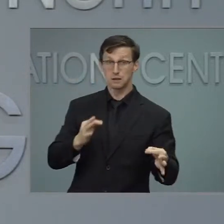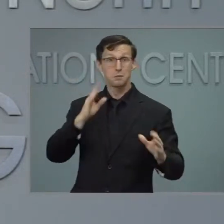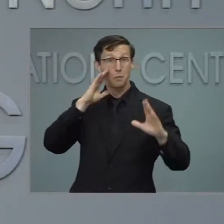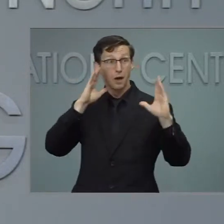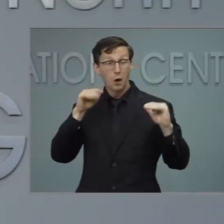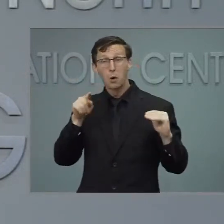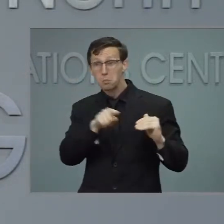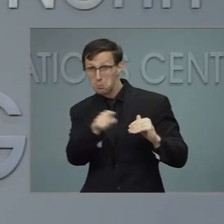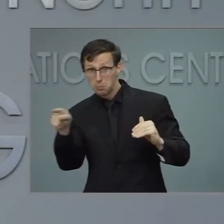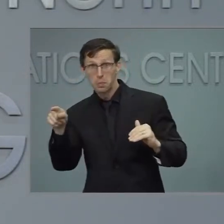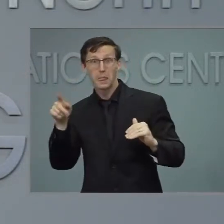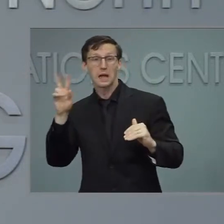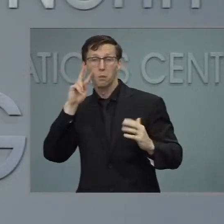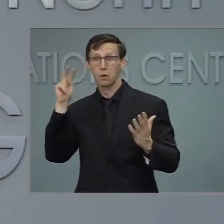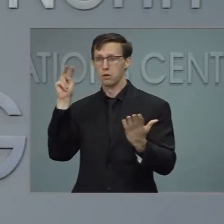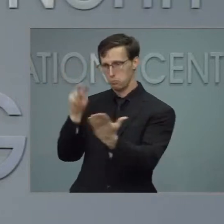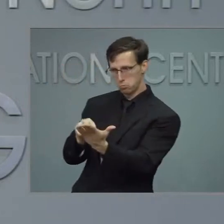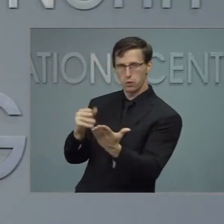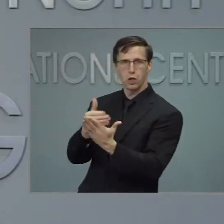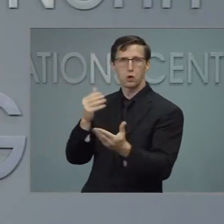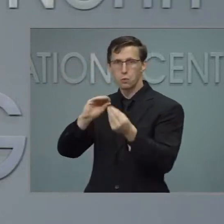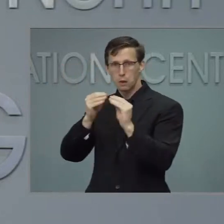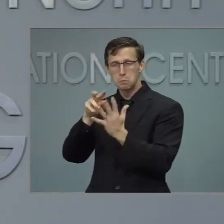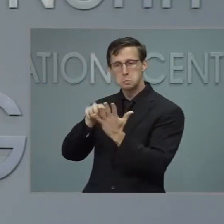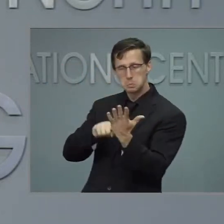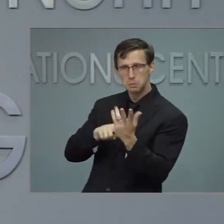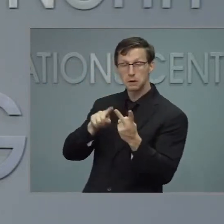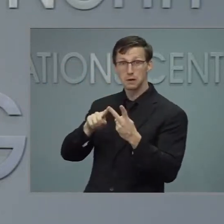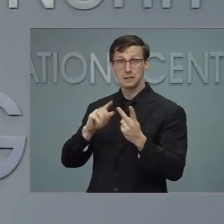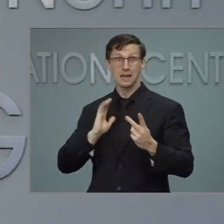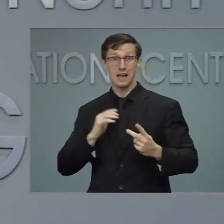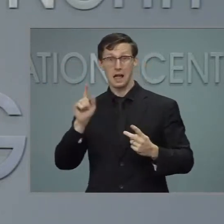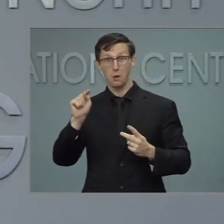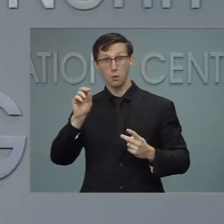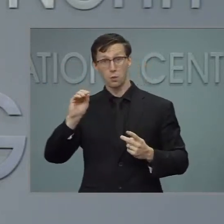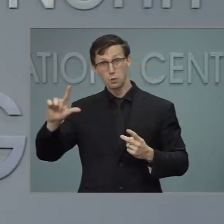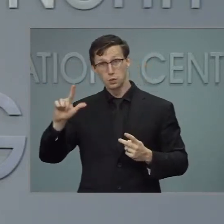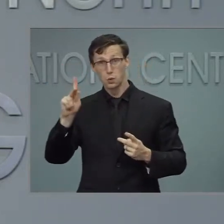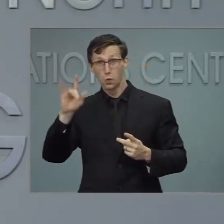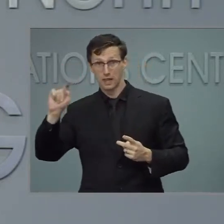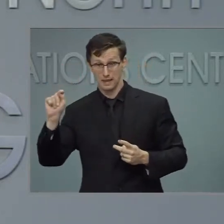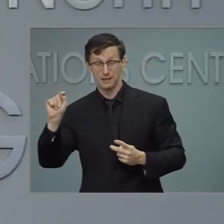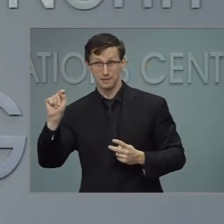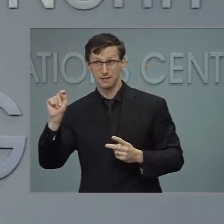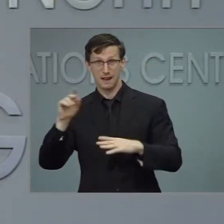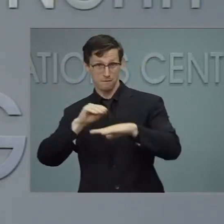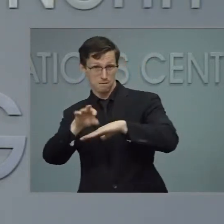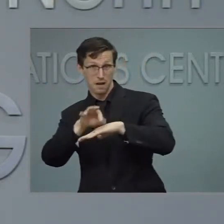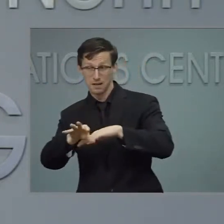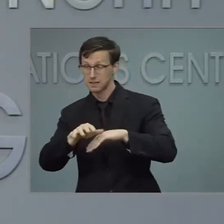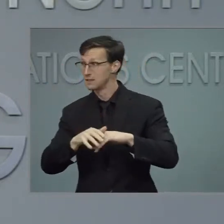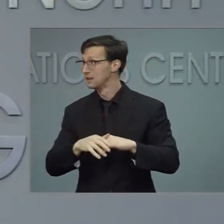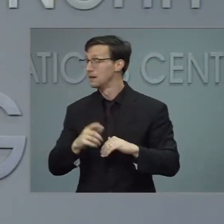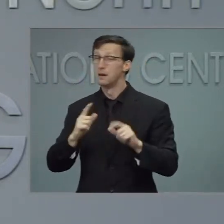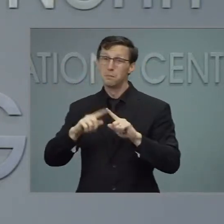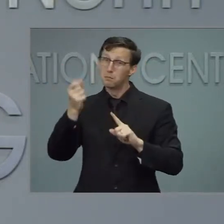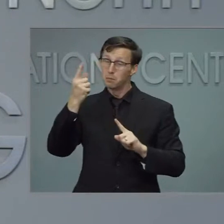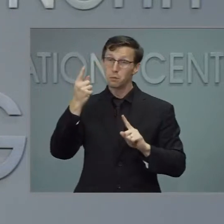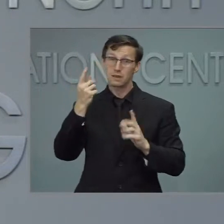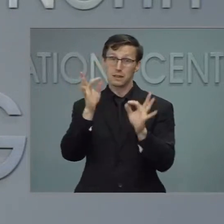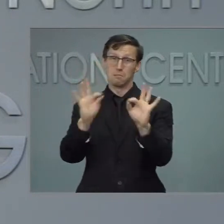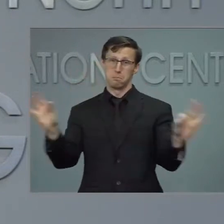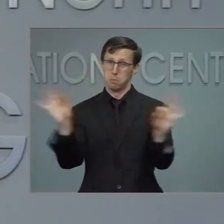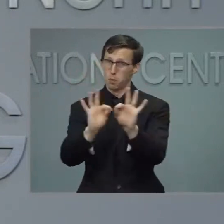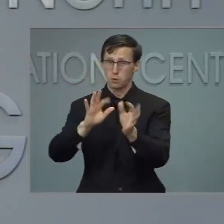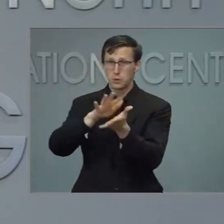take advantage of this toolkit. One thing that's so important when we're talking about schools is in-person learning.